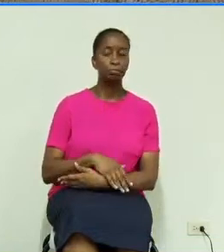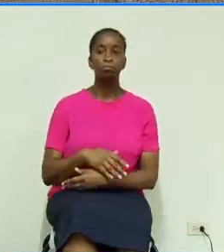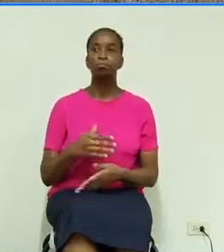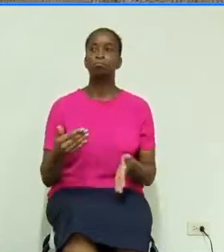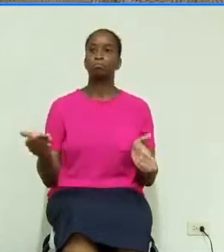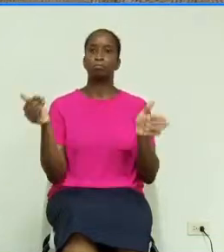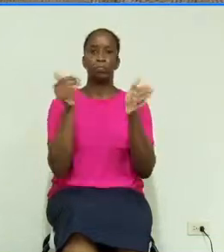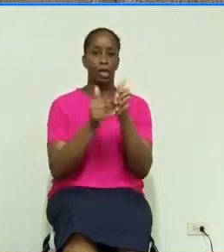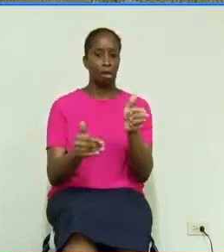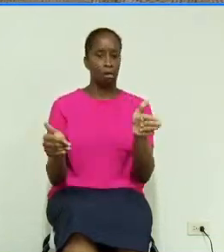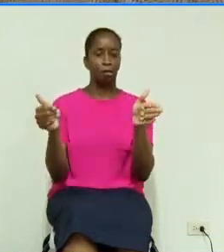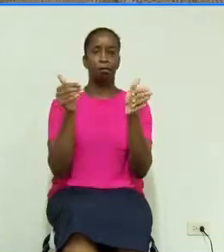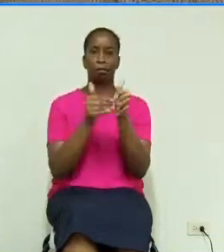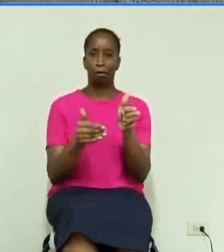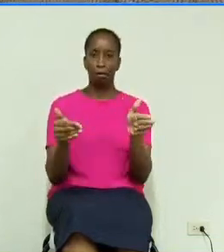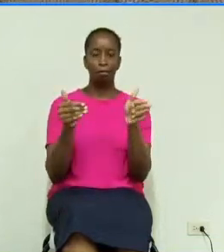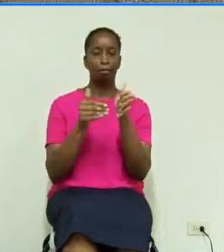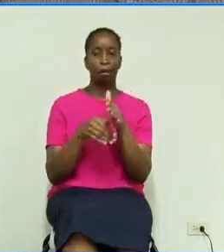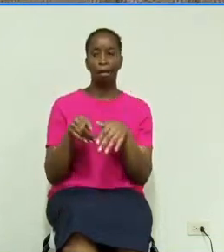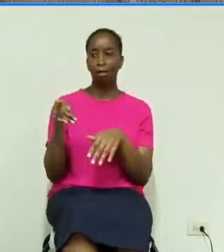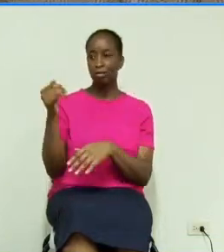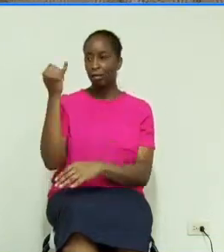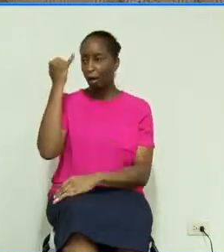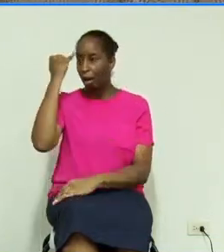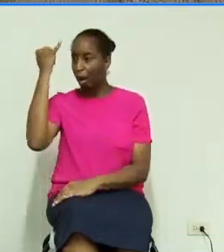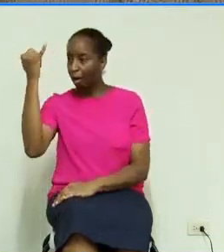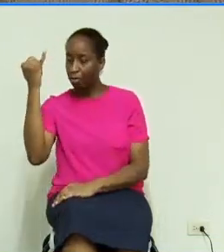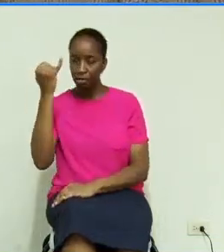occasions, never the twain shall meet.